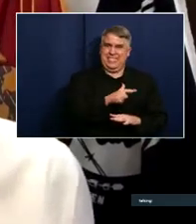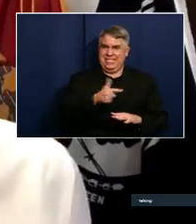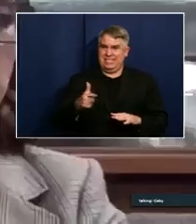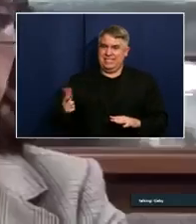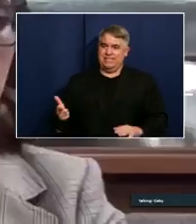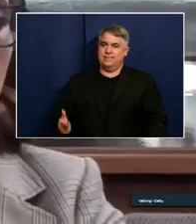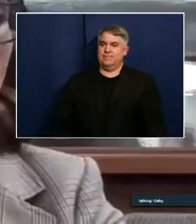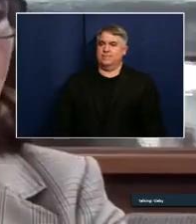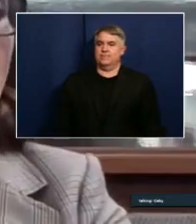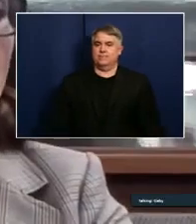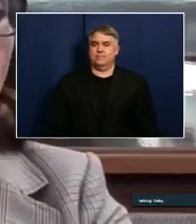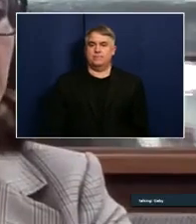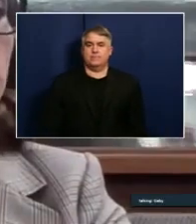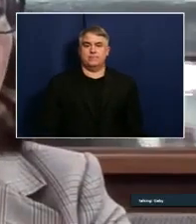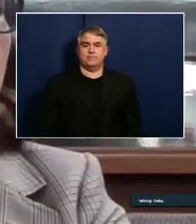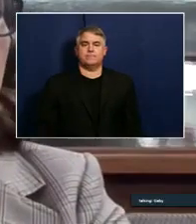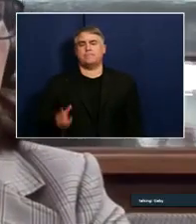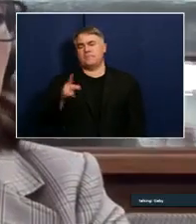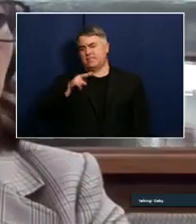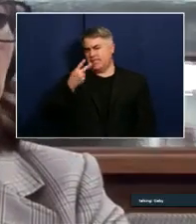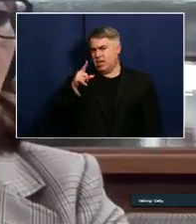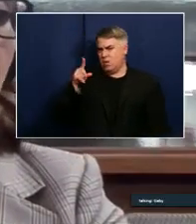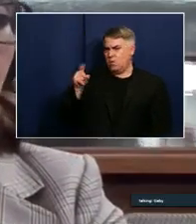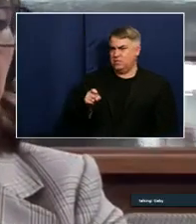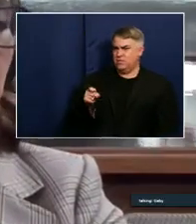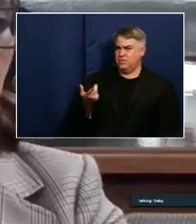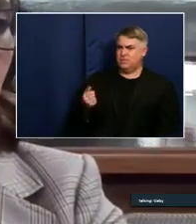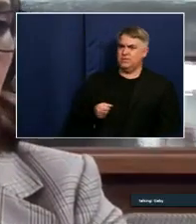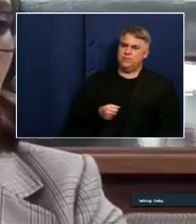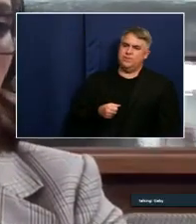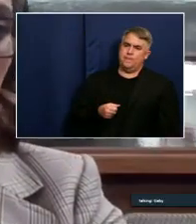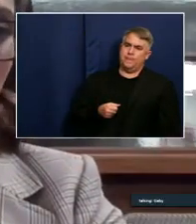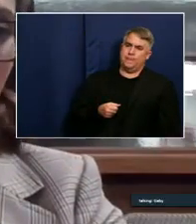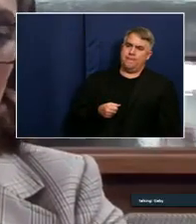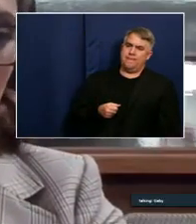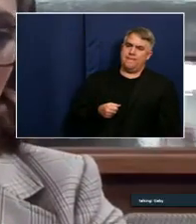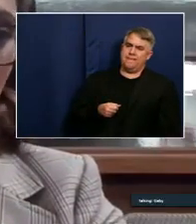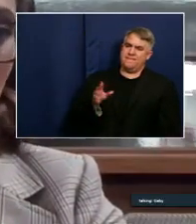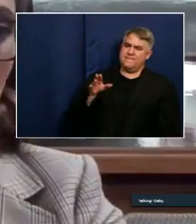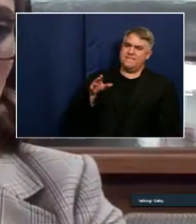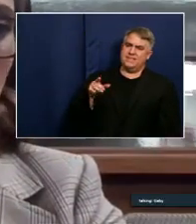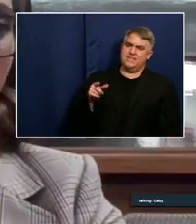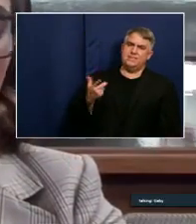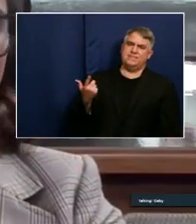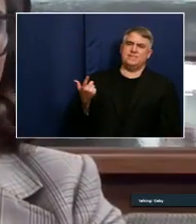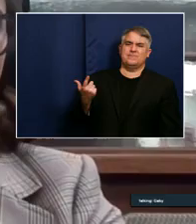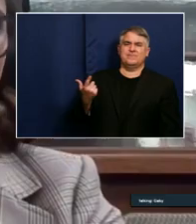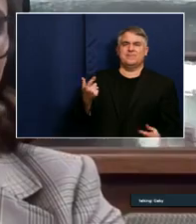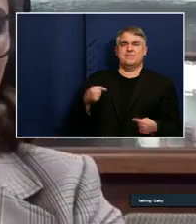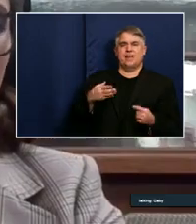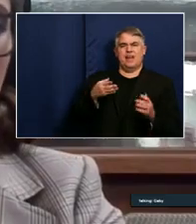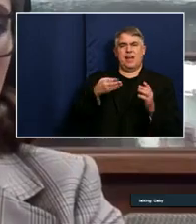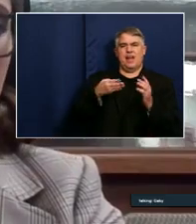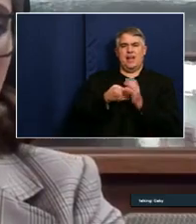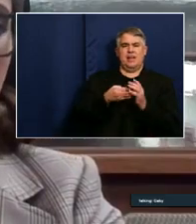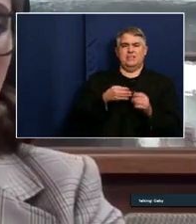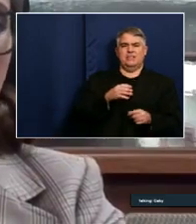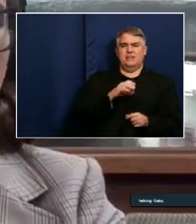Okay, second question is, why did you all vote against cops getting the vaccine? Jack from San